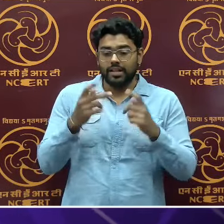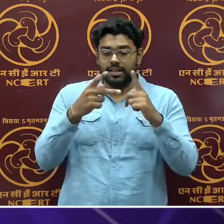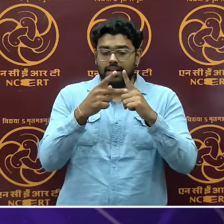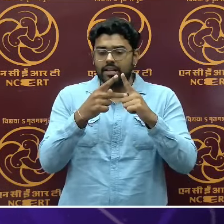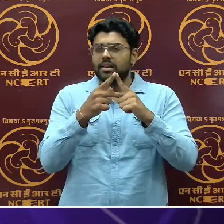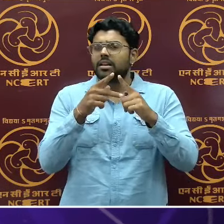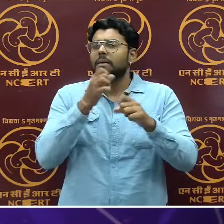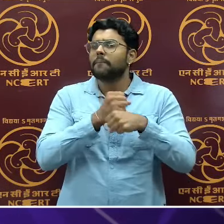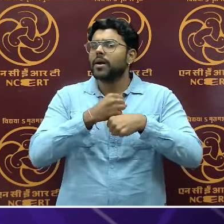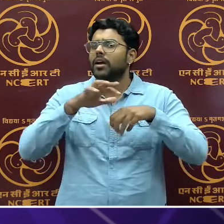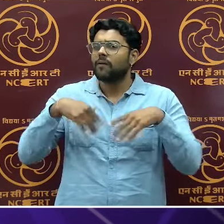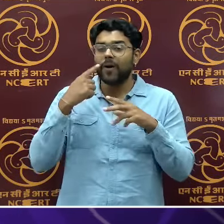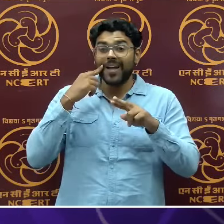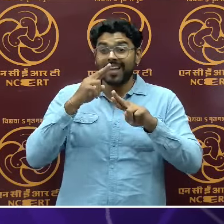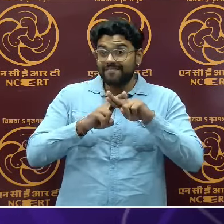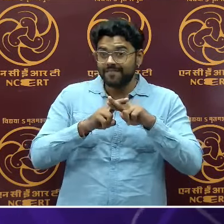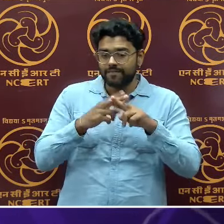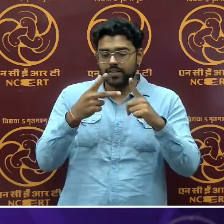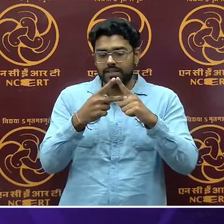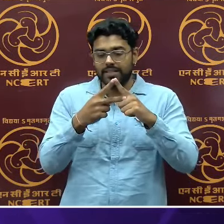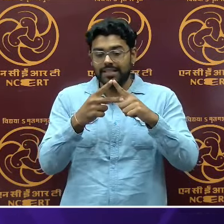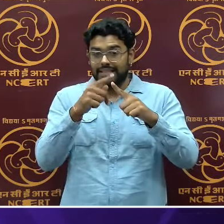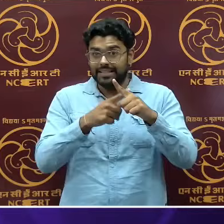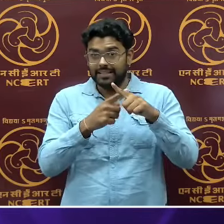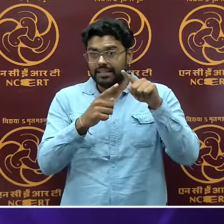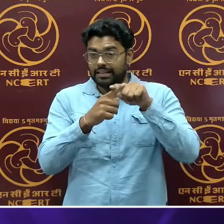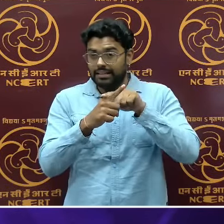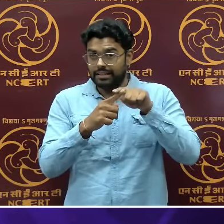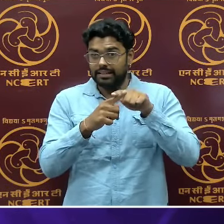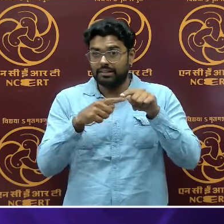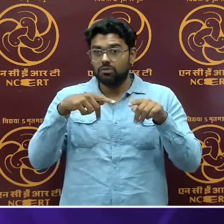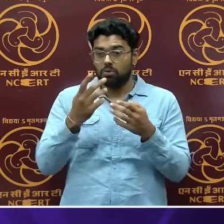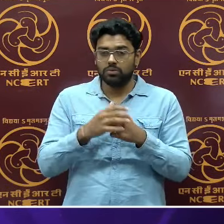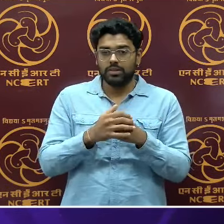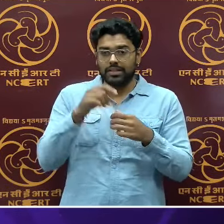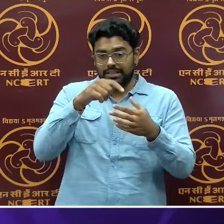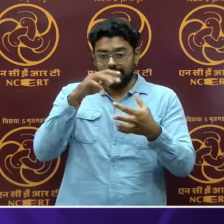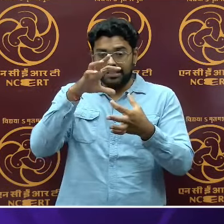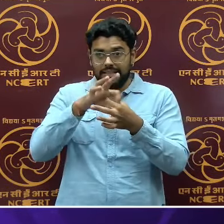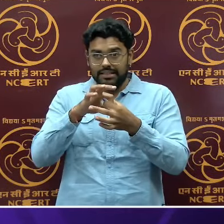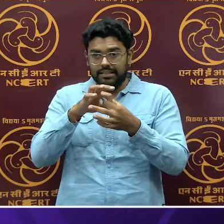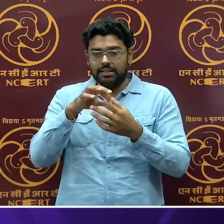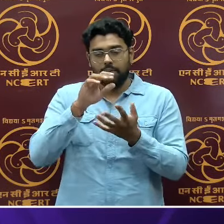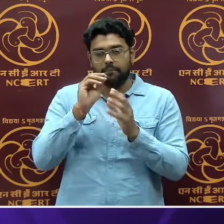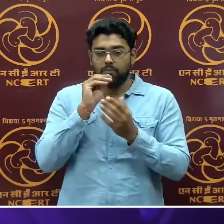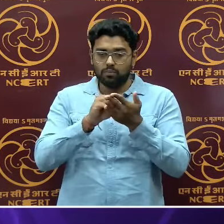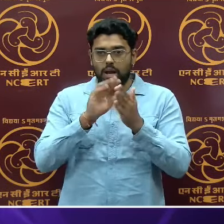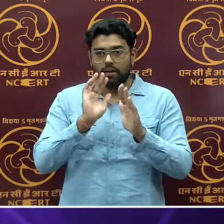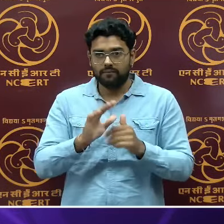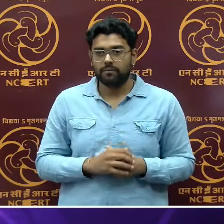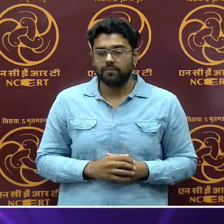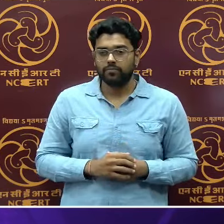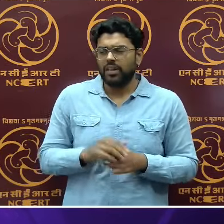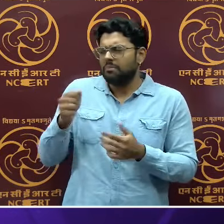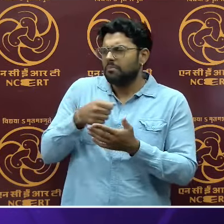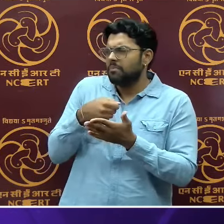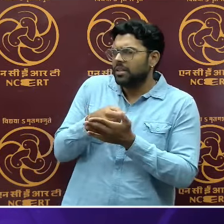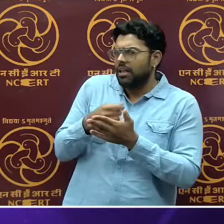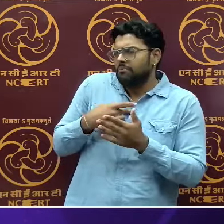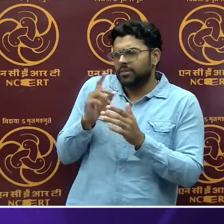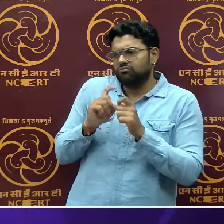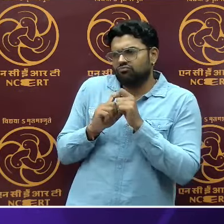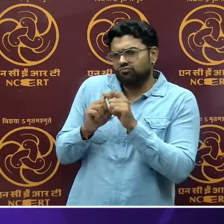triangle if two sides and the angle included between them are given? Okay. Yes. Ma'am, basically I just